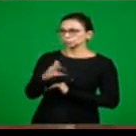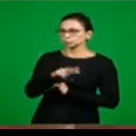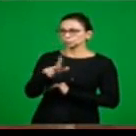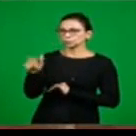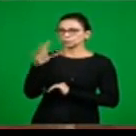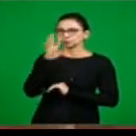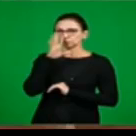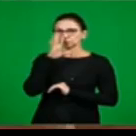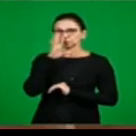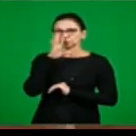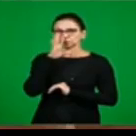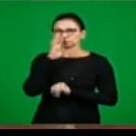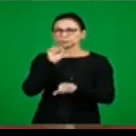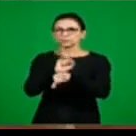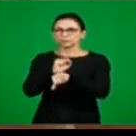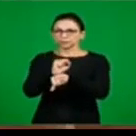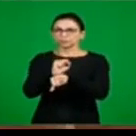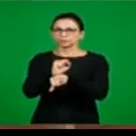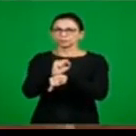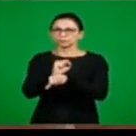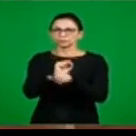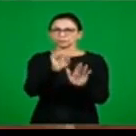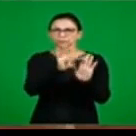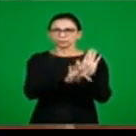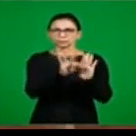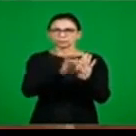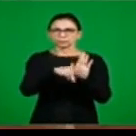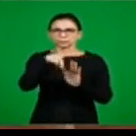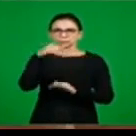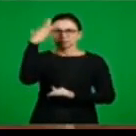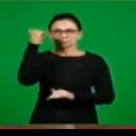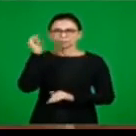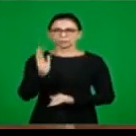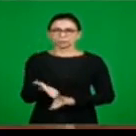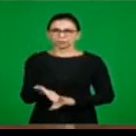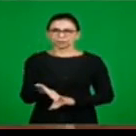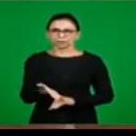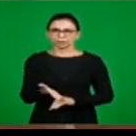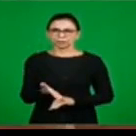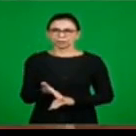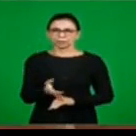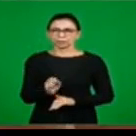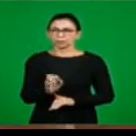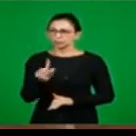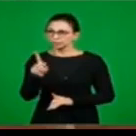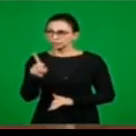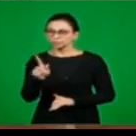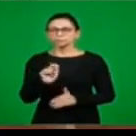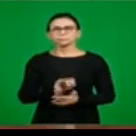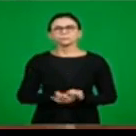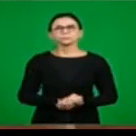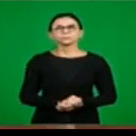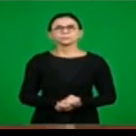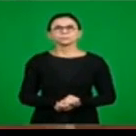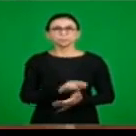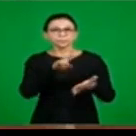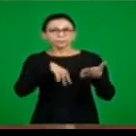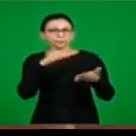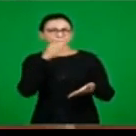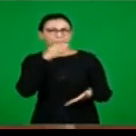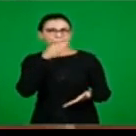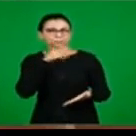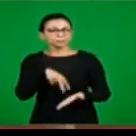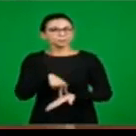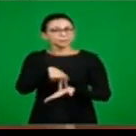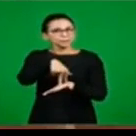brethren that are connected with us to wait. Because the text here, they already know. Psalms. Let's